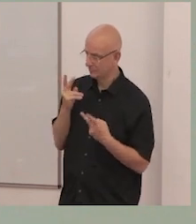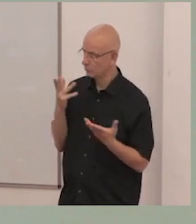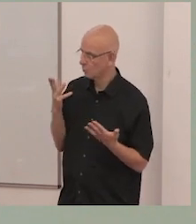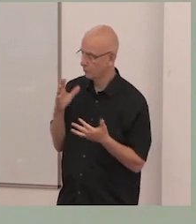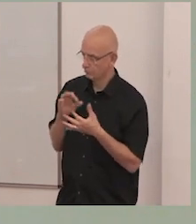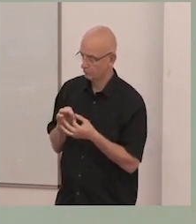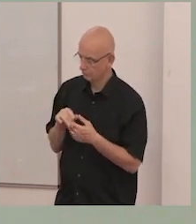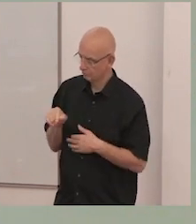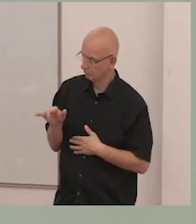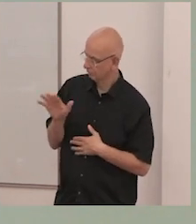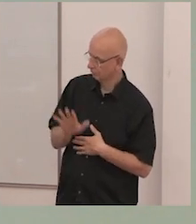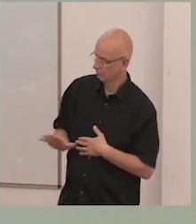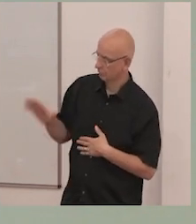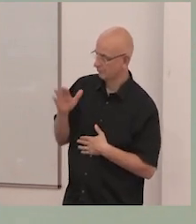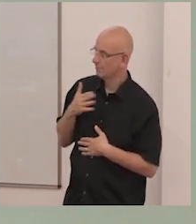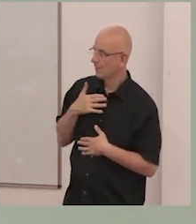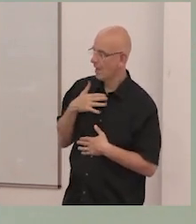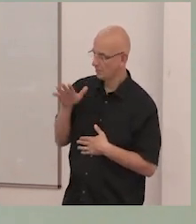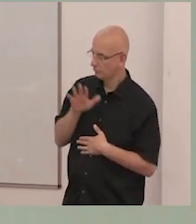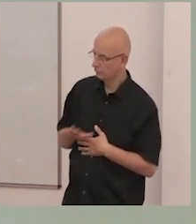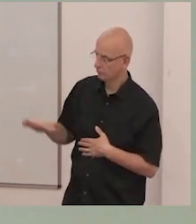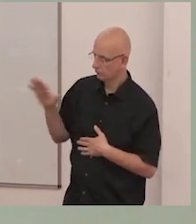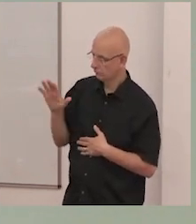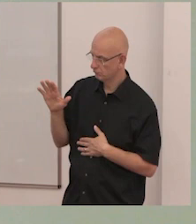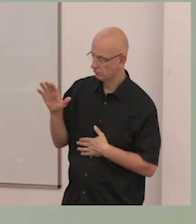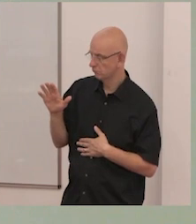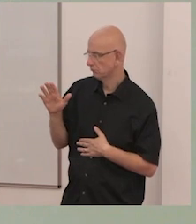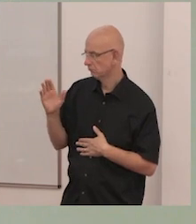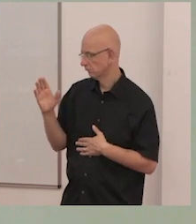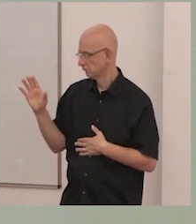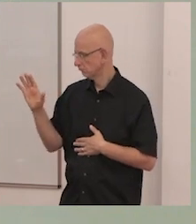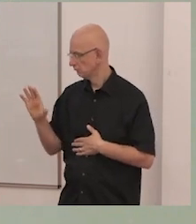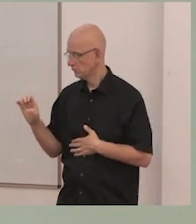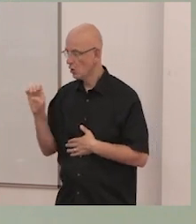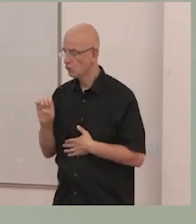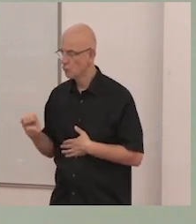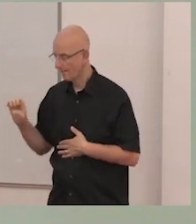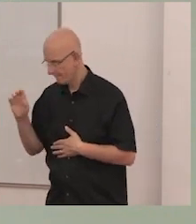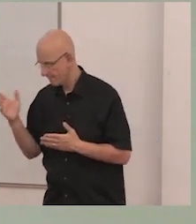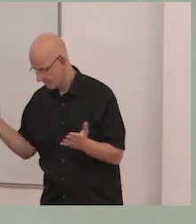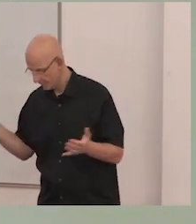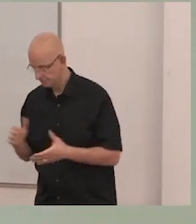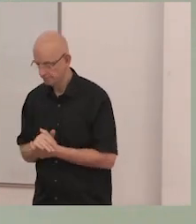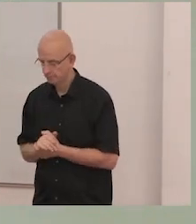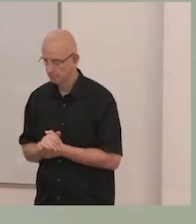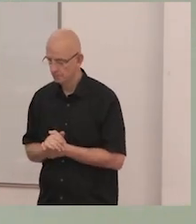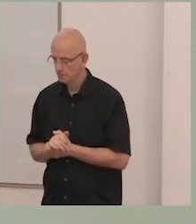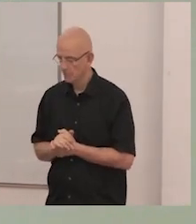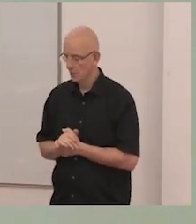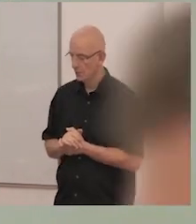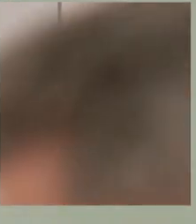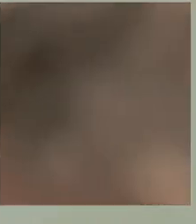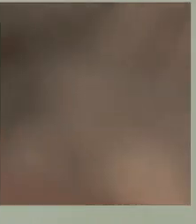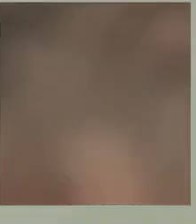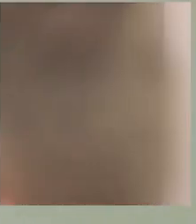post-Soviet region, and I had a lot of experience as a child-adolescent psychiatrist, but